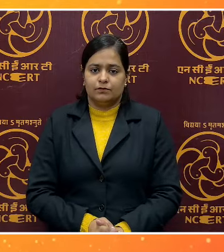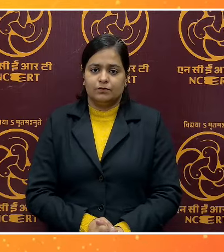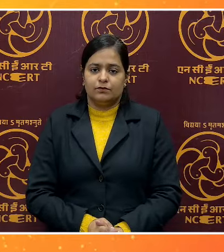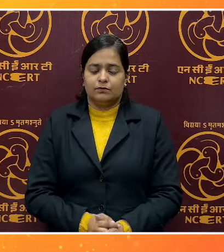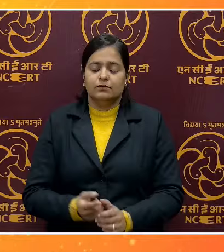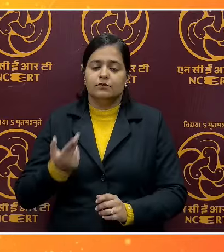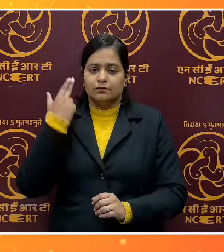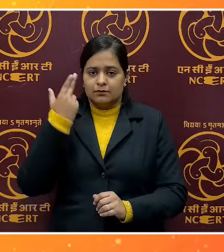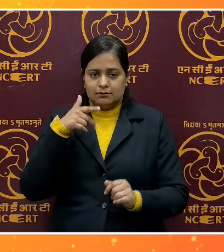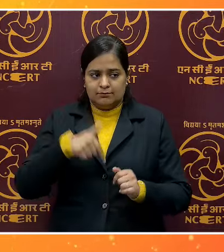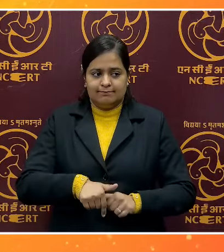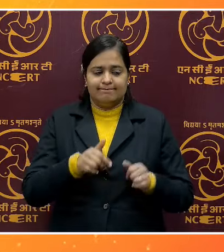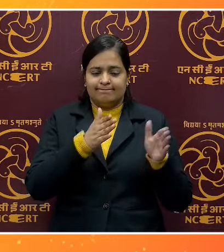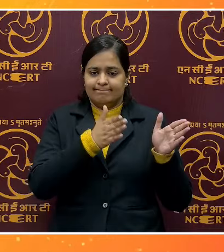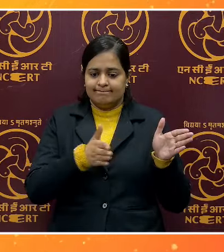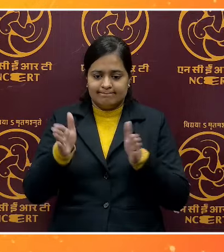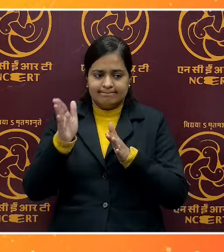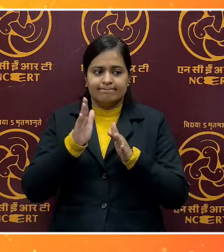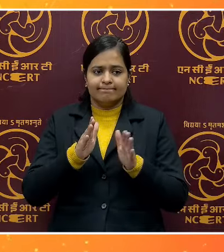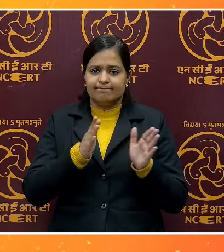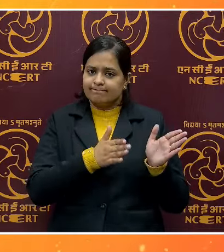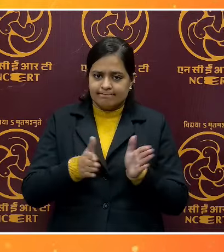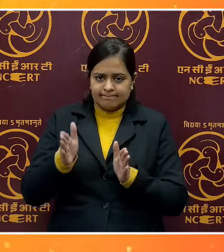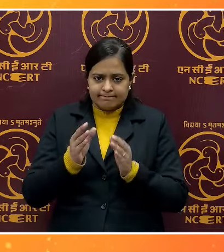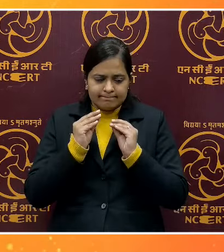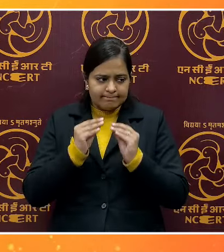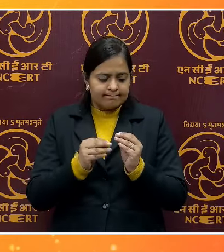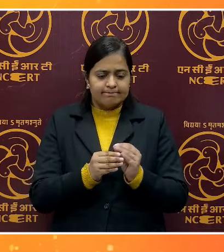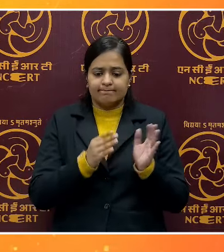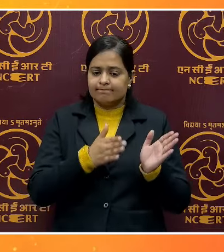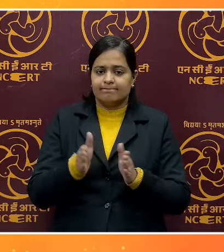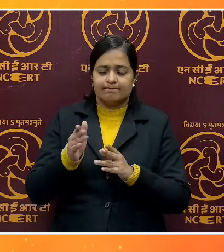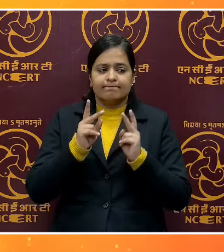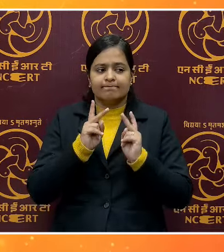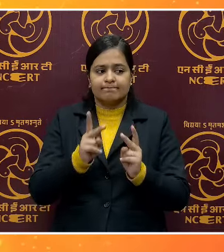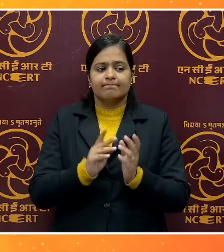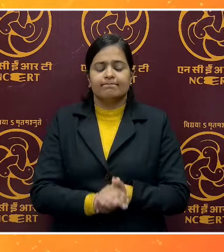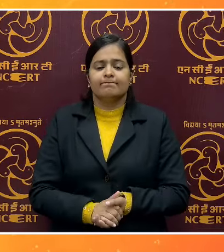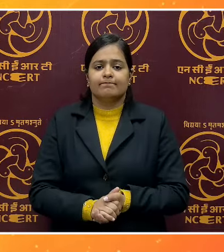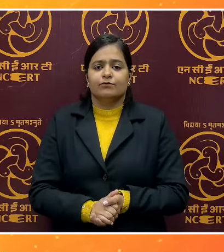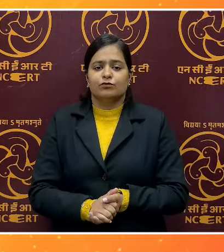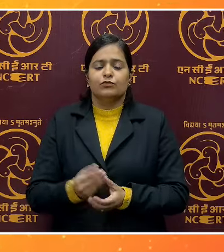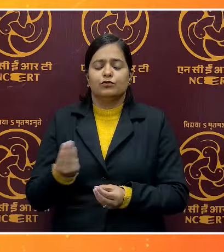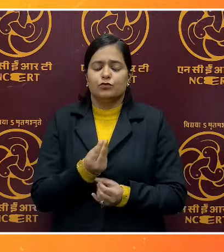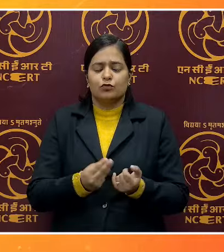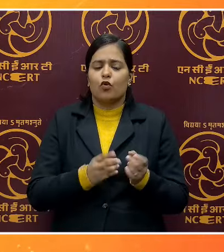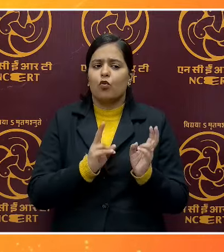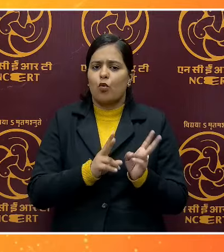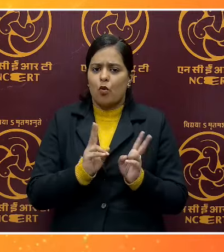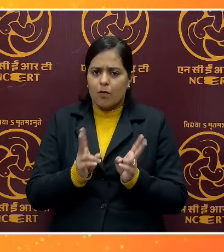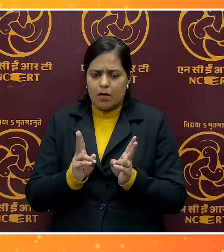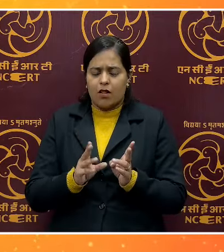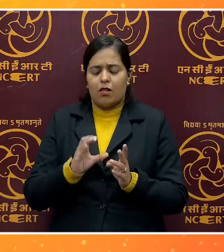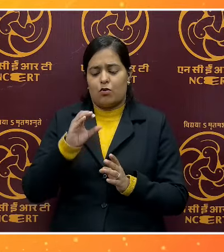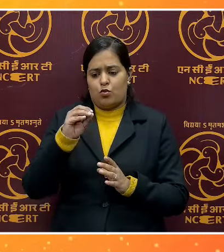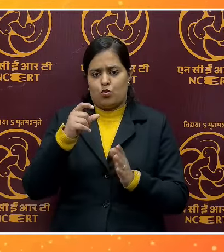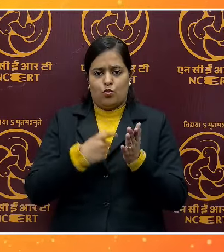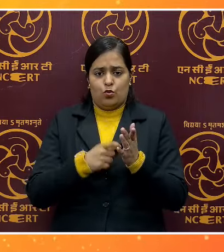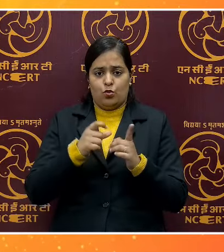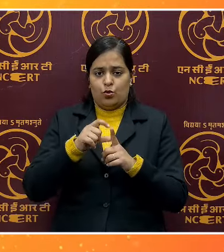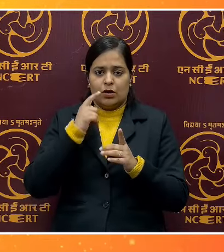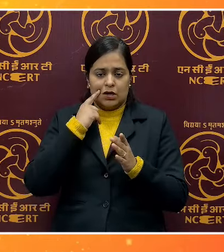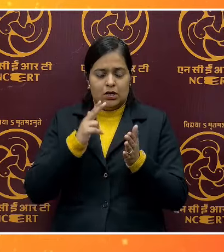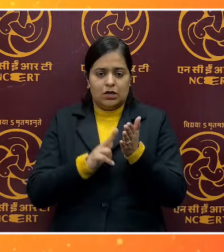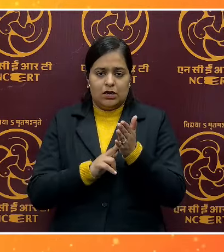in the series we are moving further and taking some kind of nomenclature of coordination compound. We will